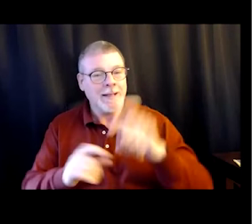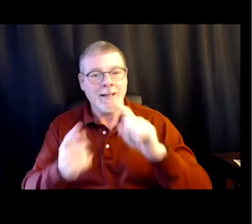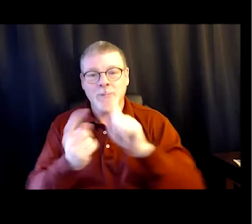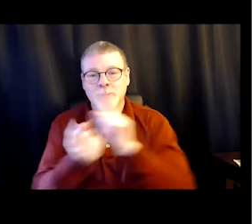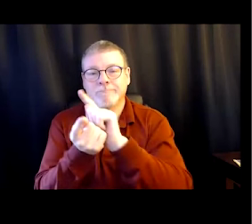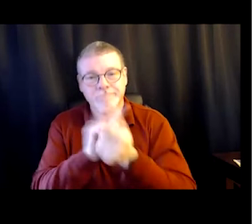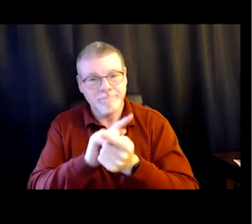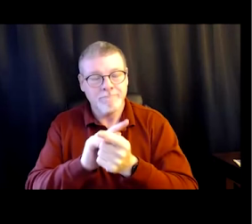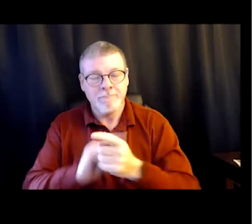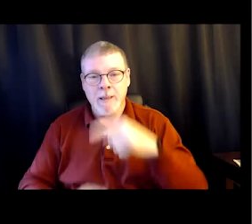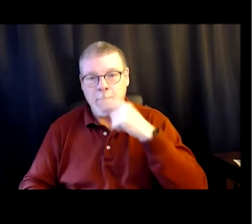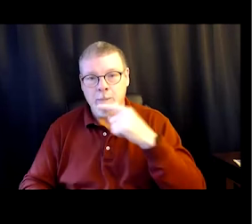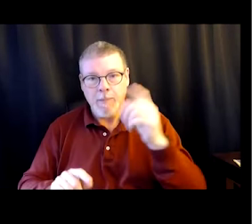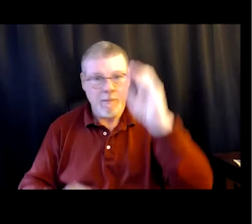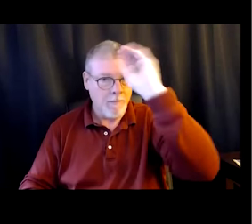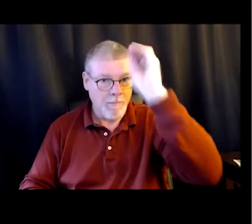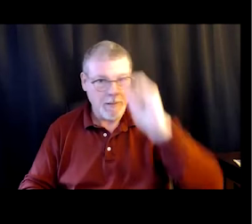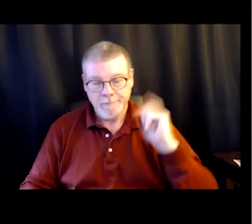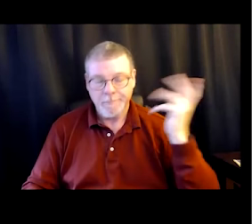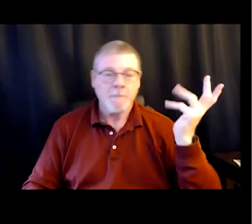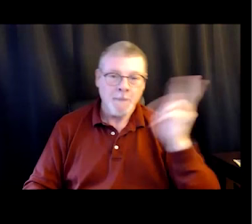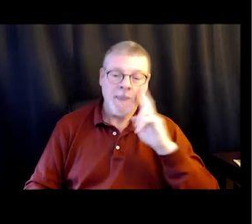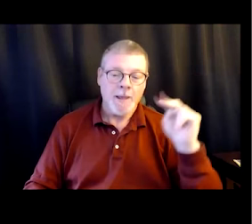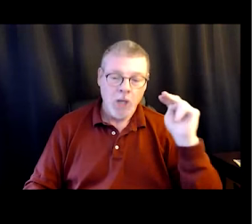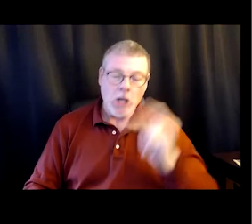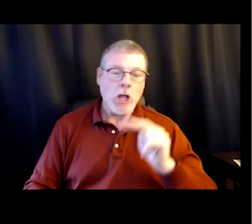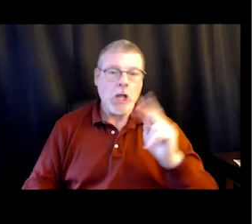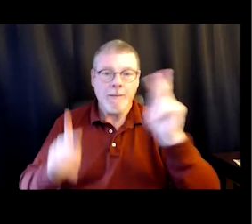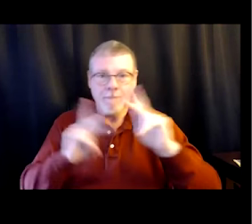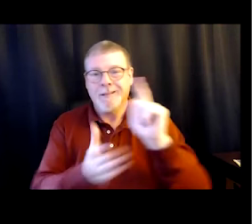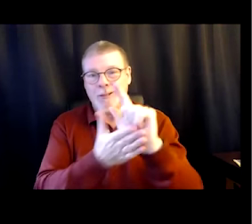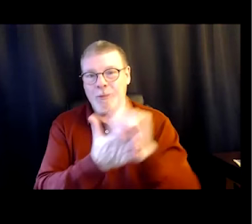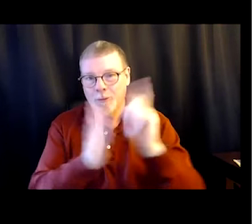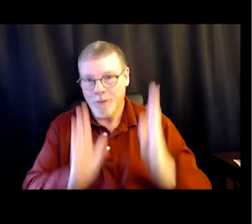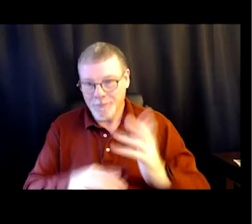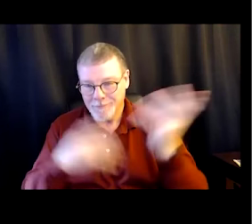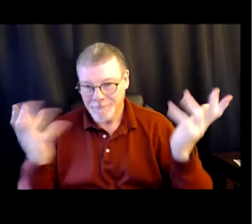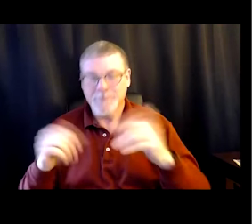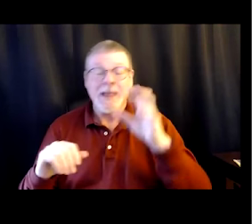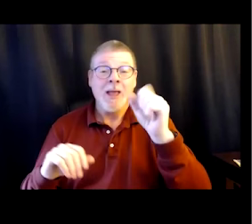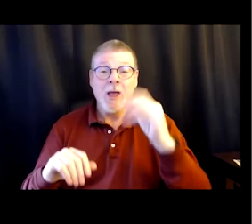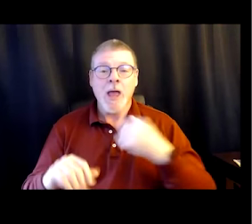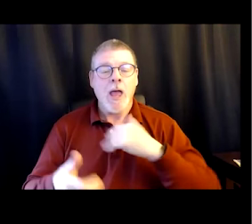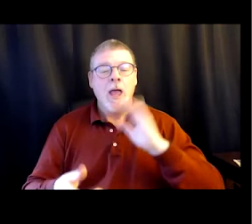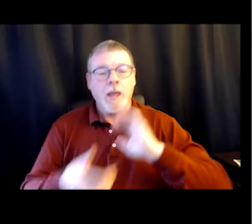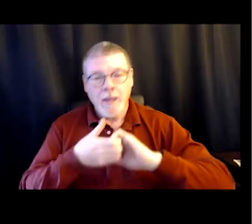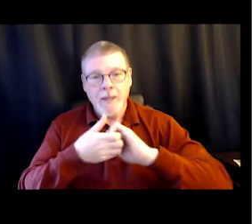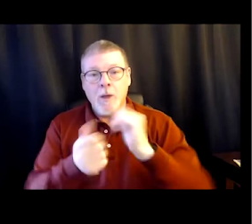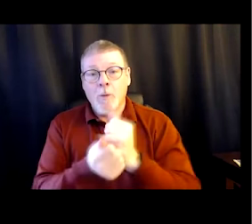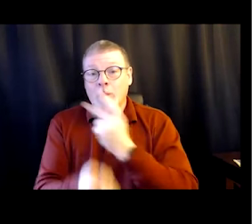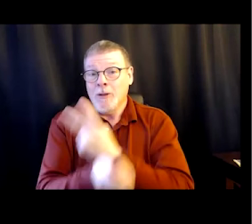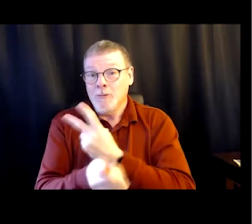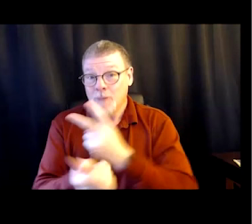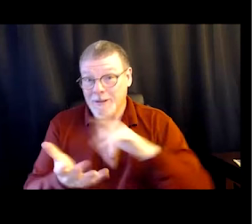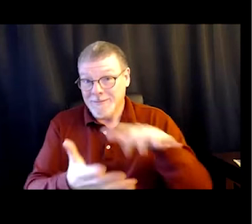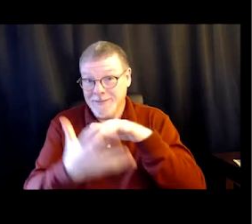opinion, because public opinion often shapes policymaker perspectives. I've worked hand in hand with graduate assistants on the Oak study and